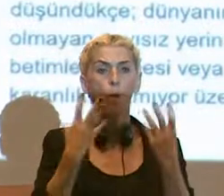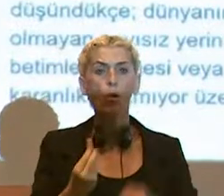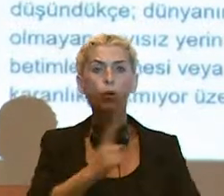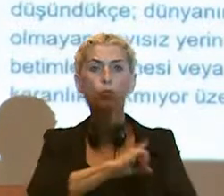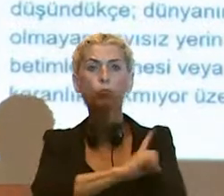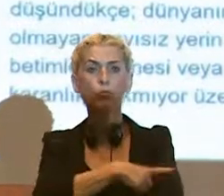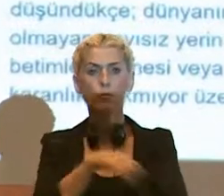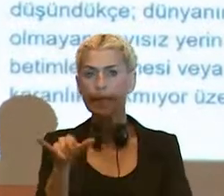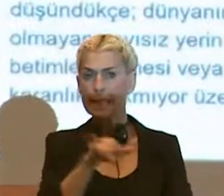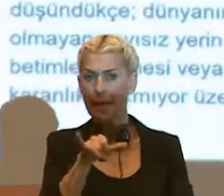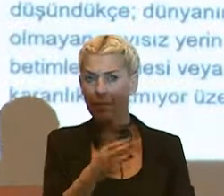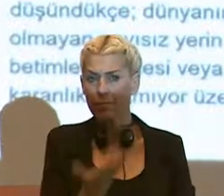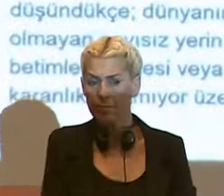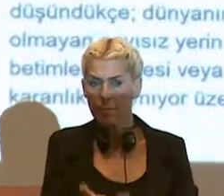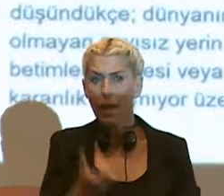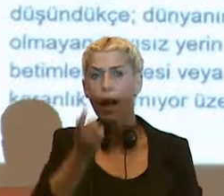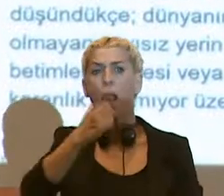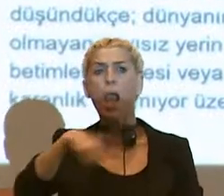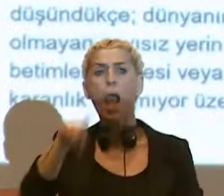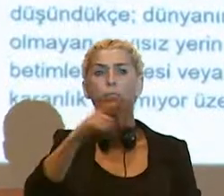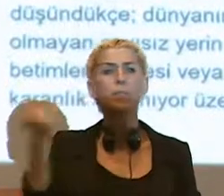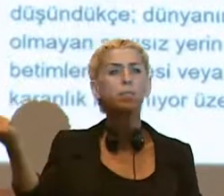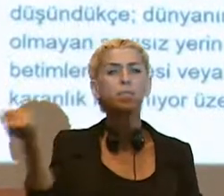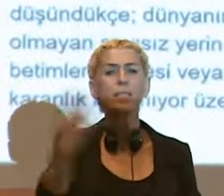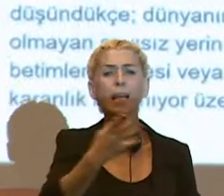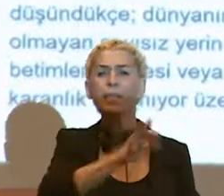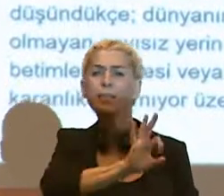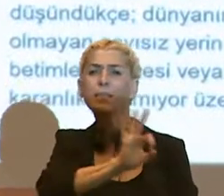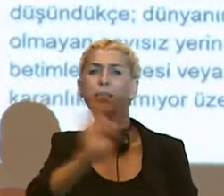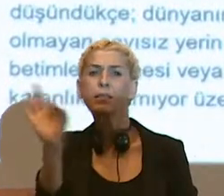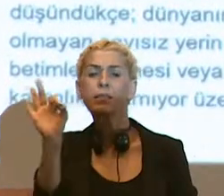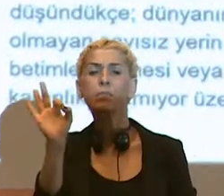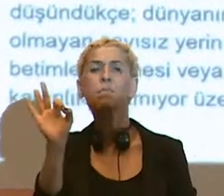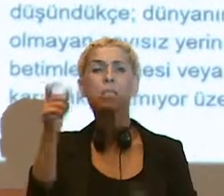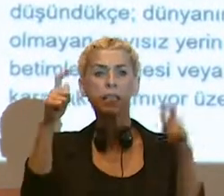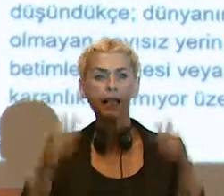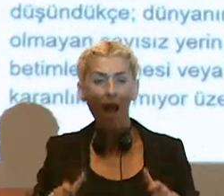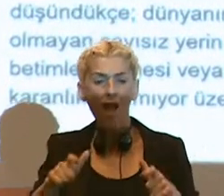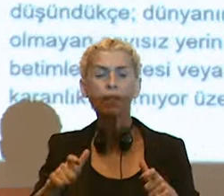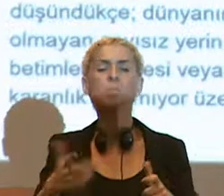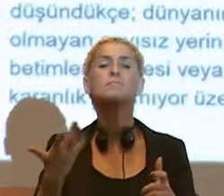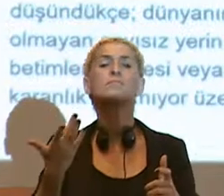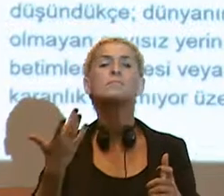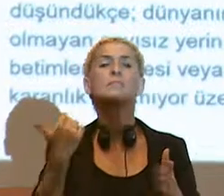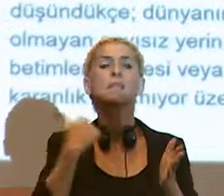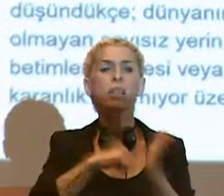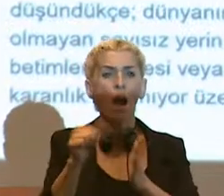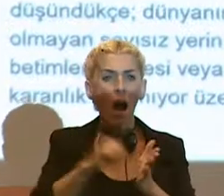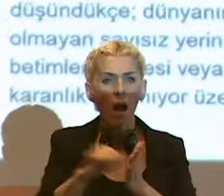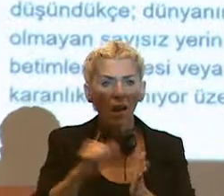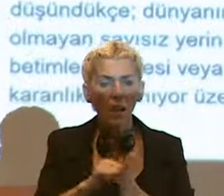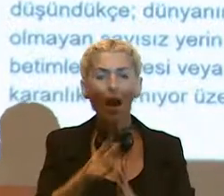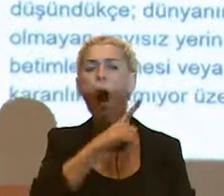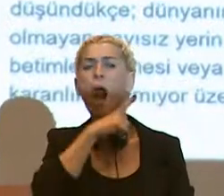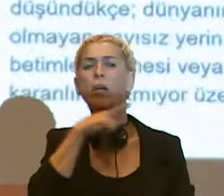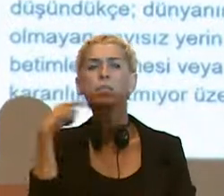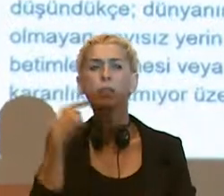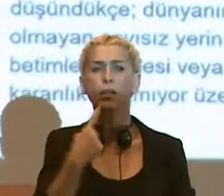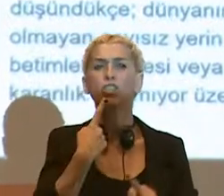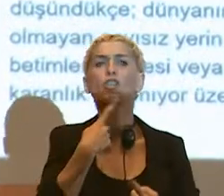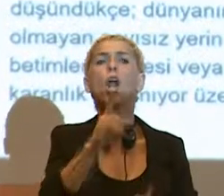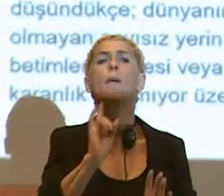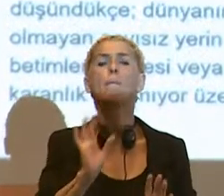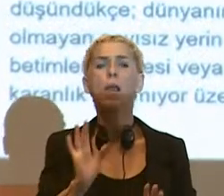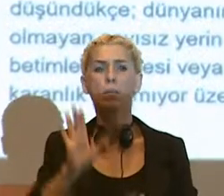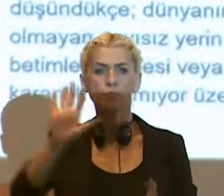countless pieces and objects which themselves have no power of memory is never heard never